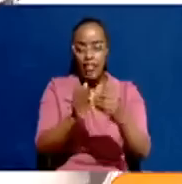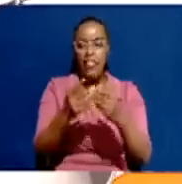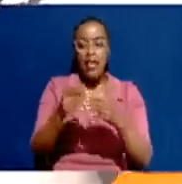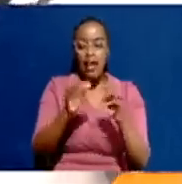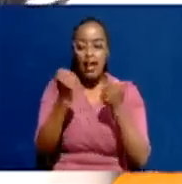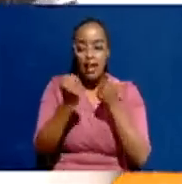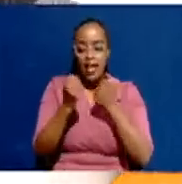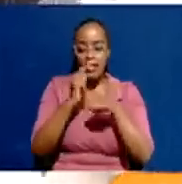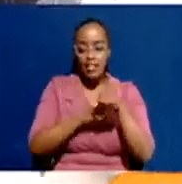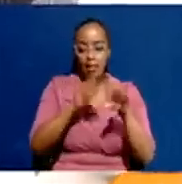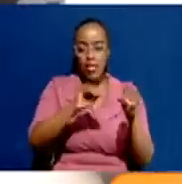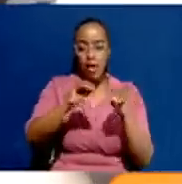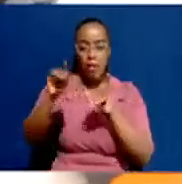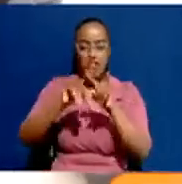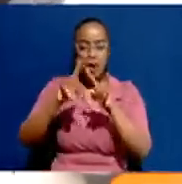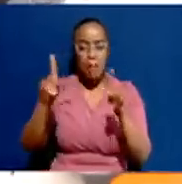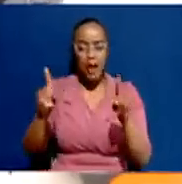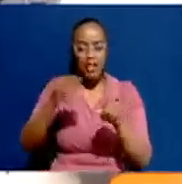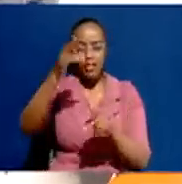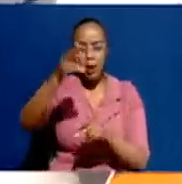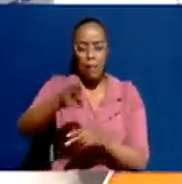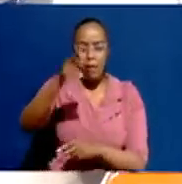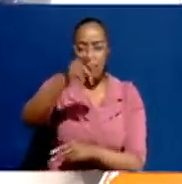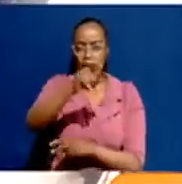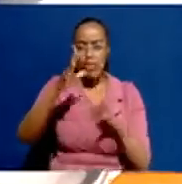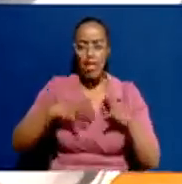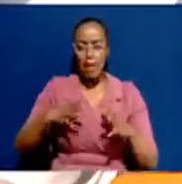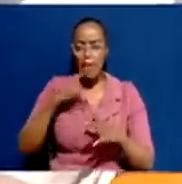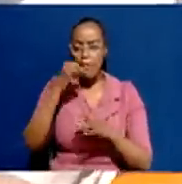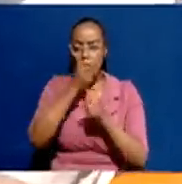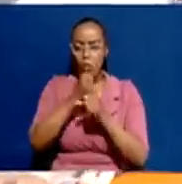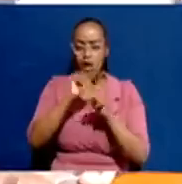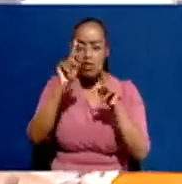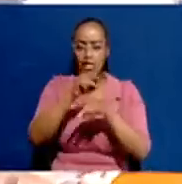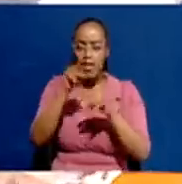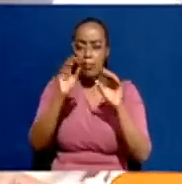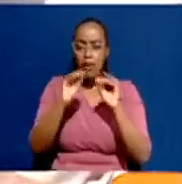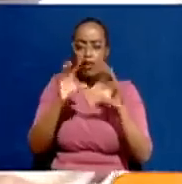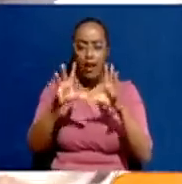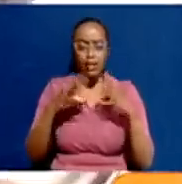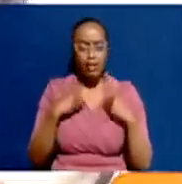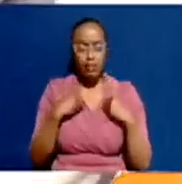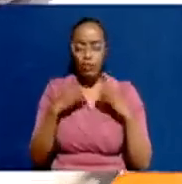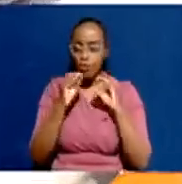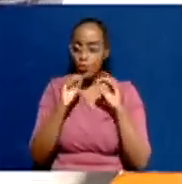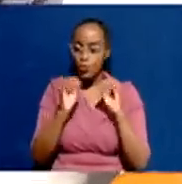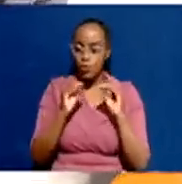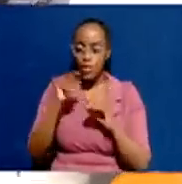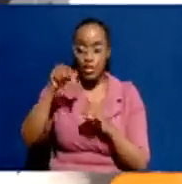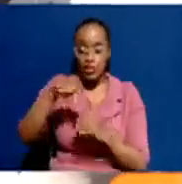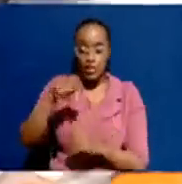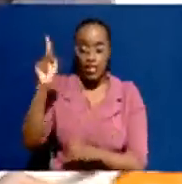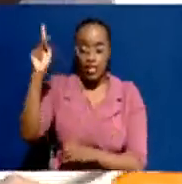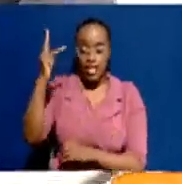traffic. But to shoot the innocent people is not acceptable in Kenya